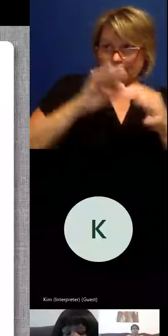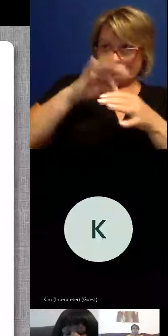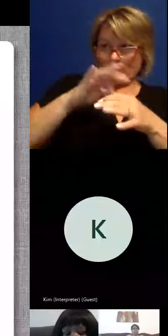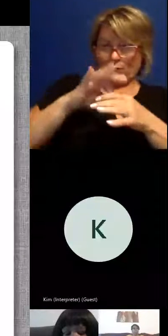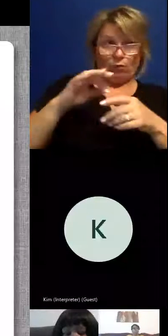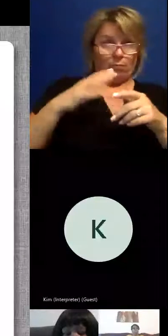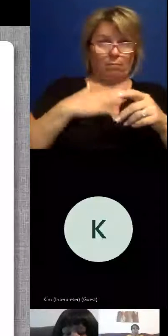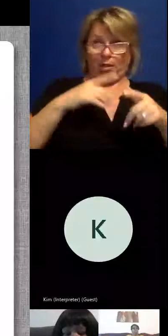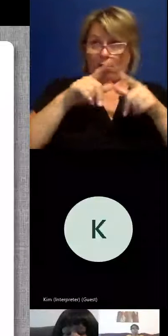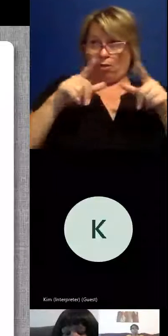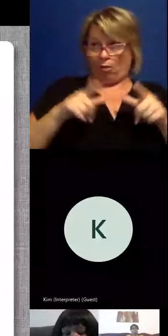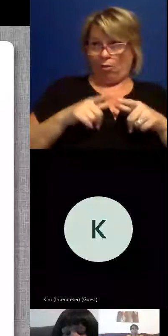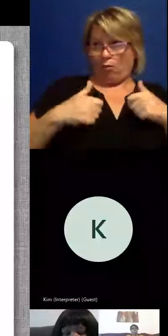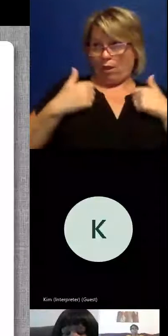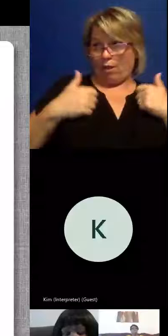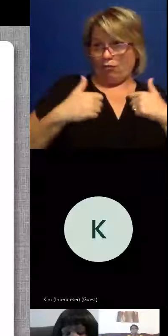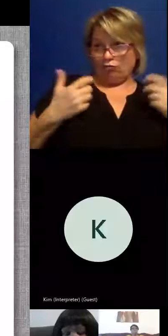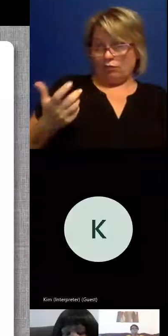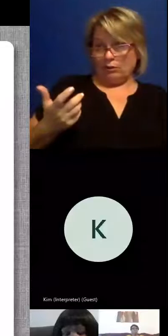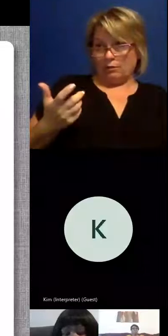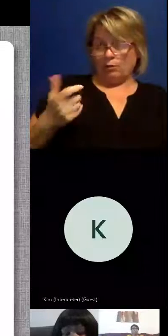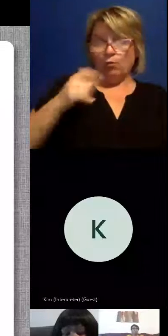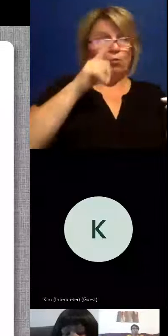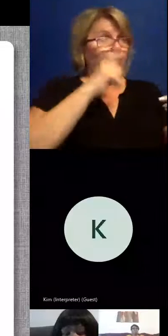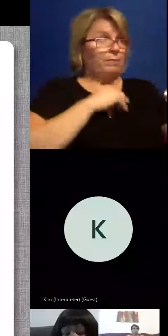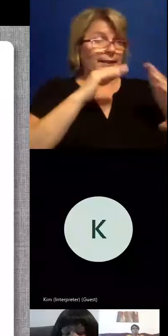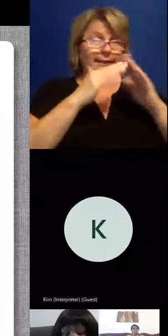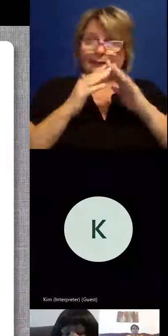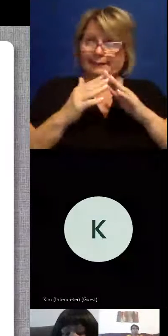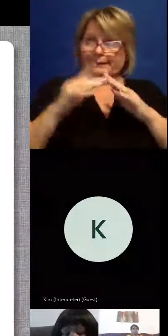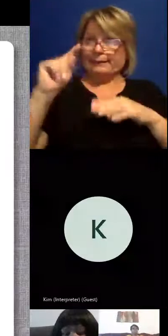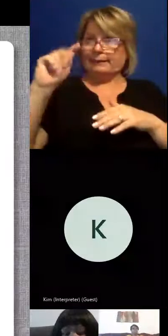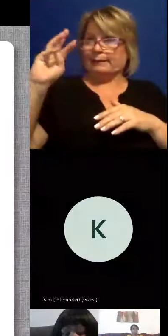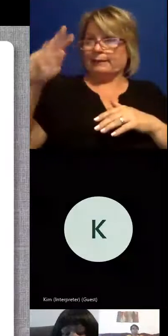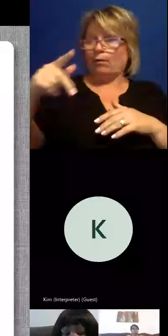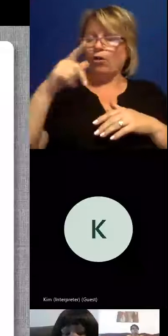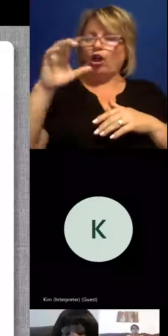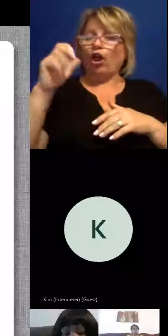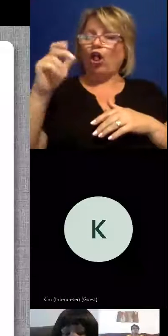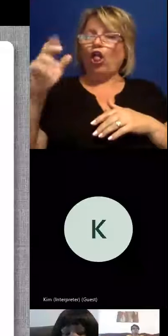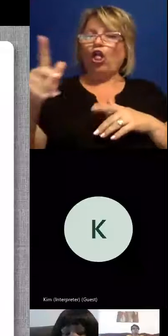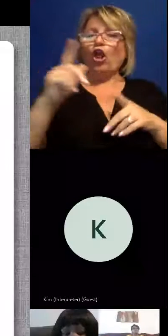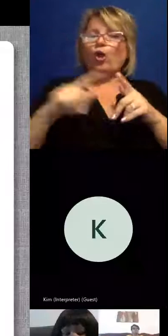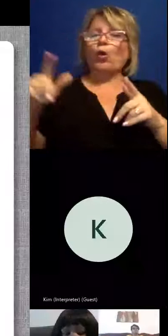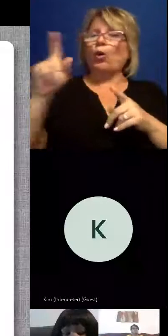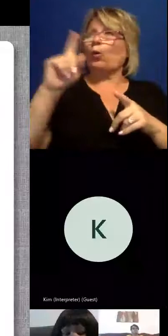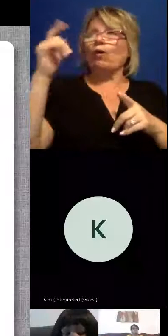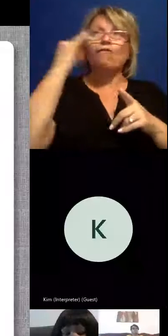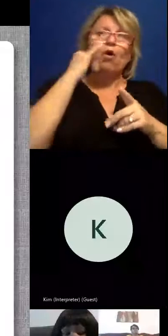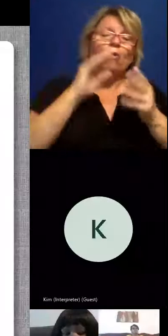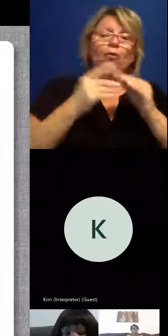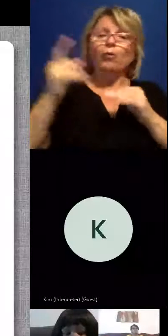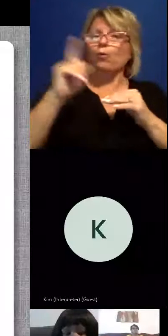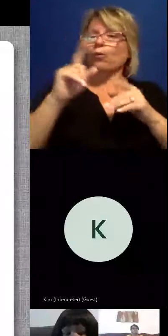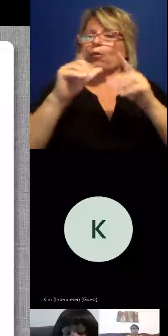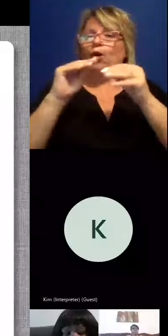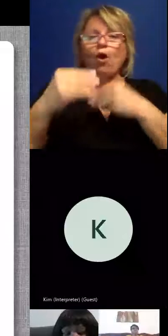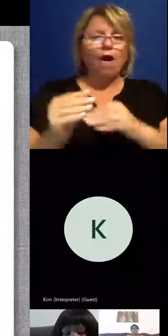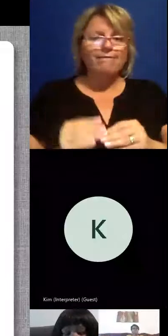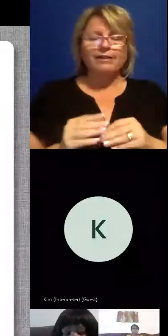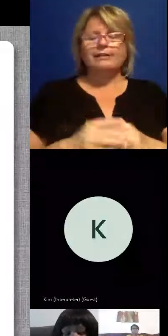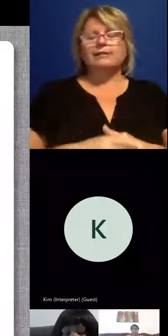current address? Who is my city township clerk? What is their phone number and where is their